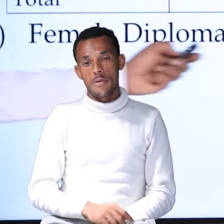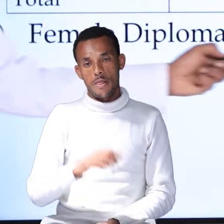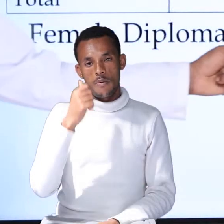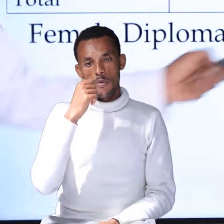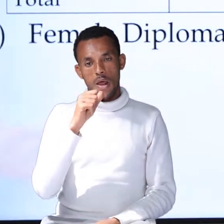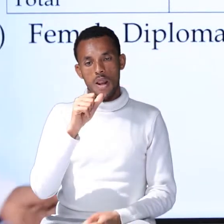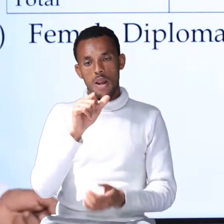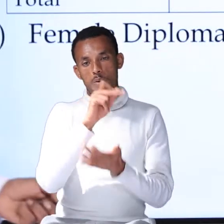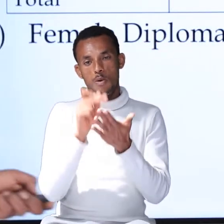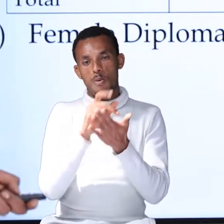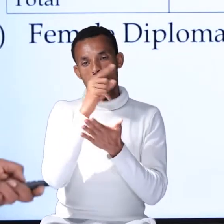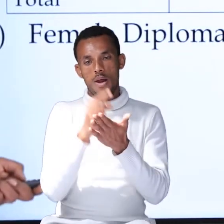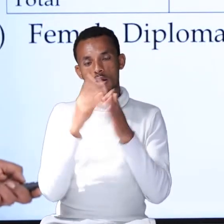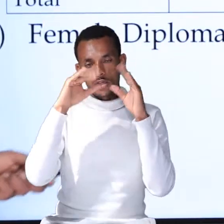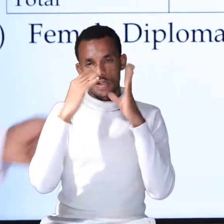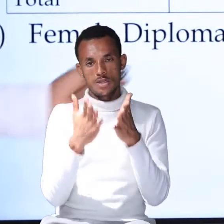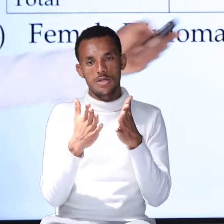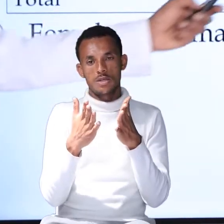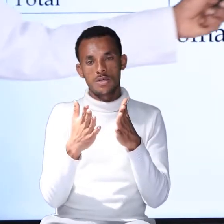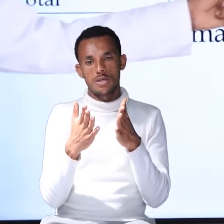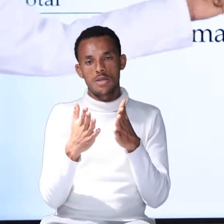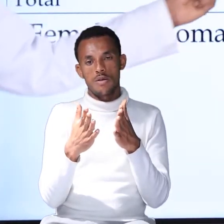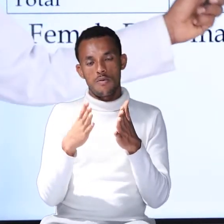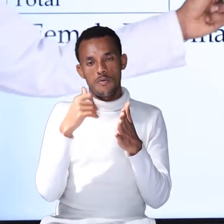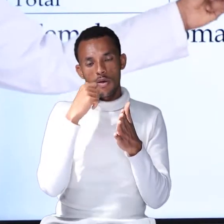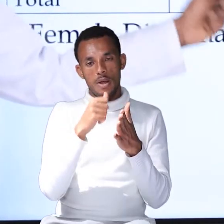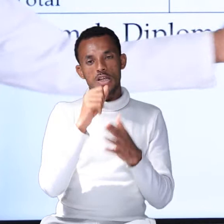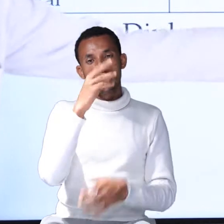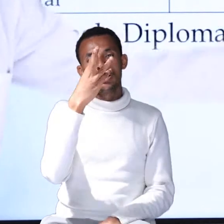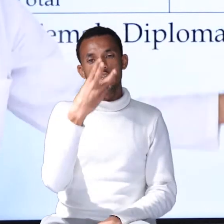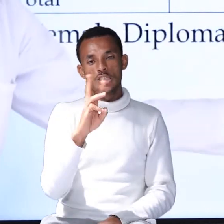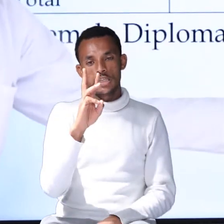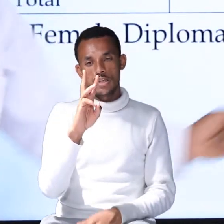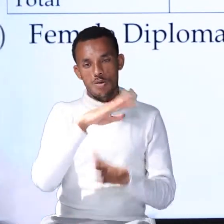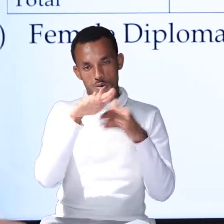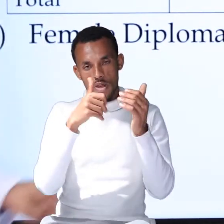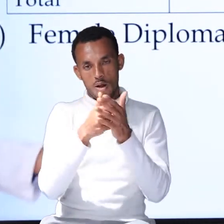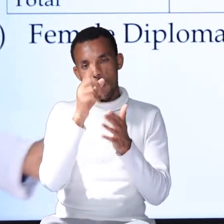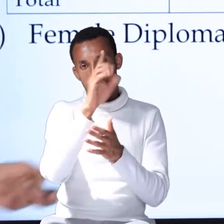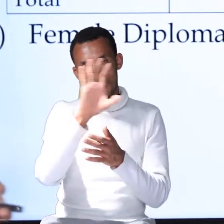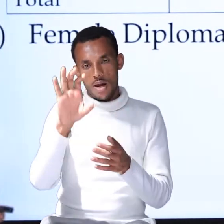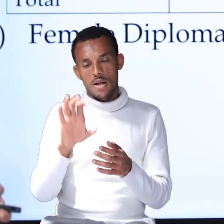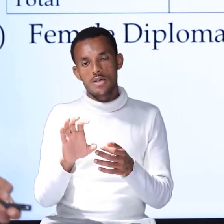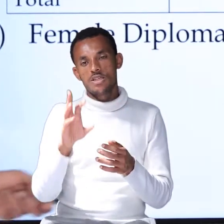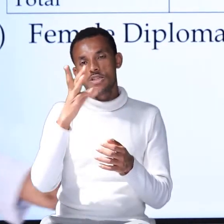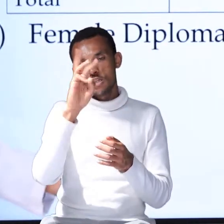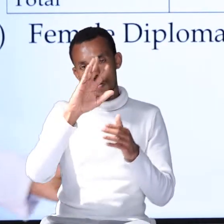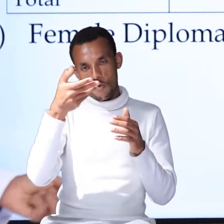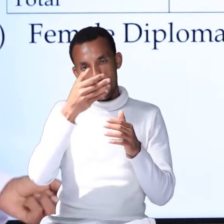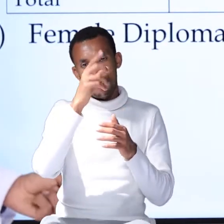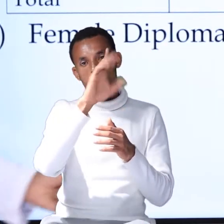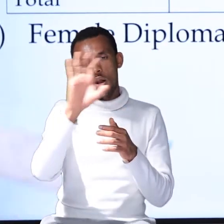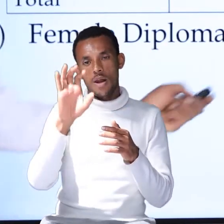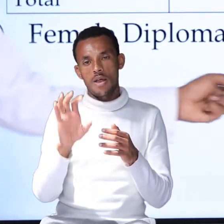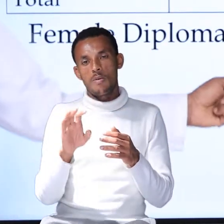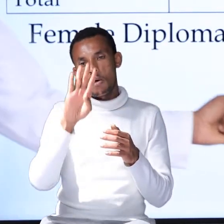Female diploma holders to teachers, when you say female 16, total to be 100. This is the ratio. Divide